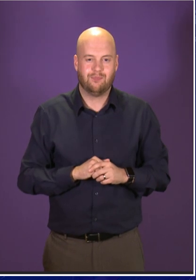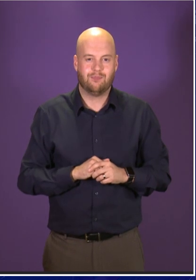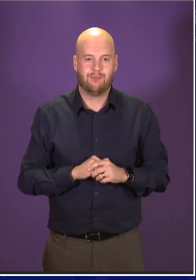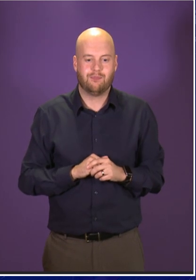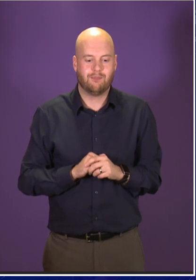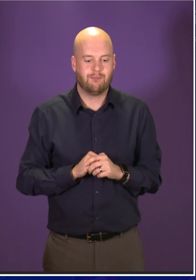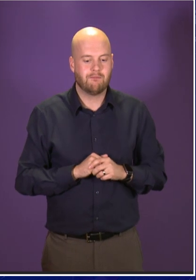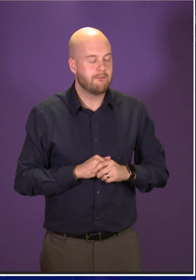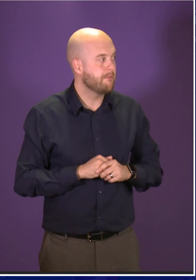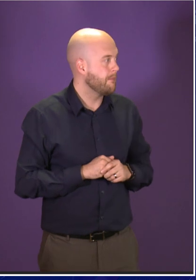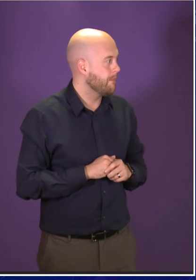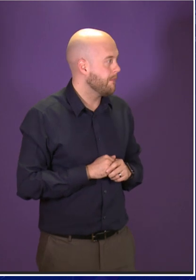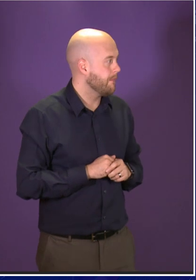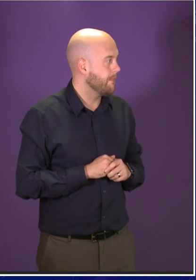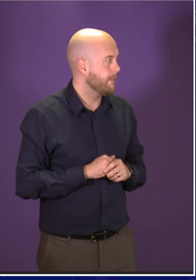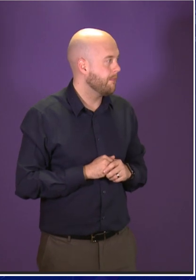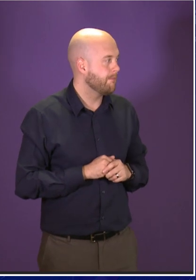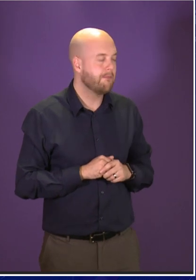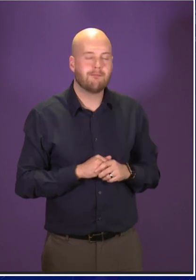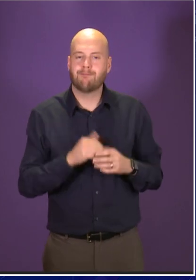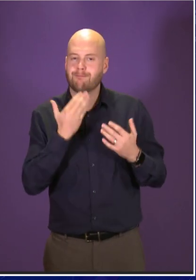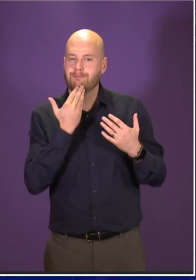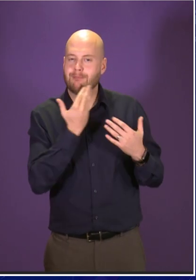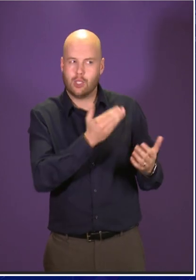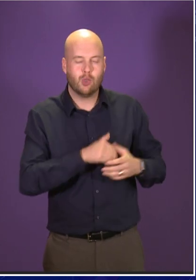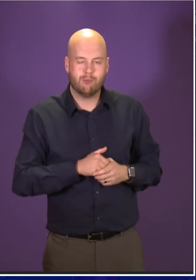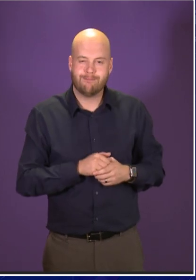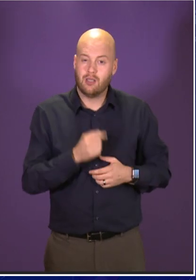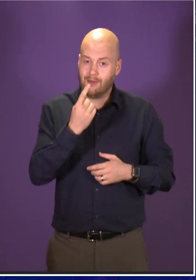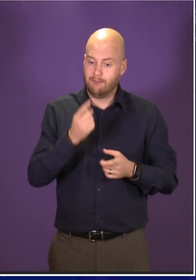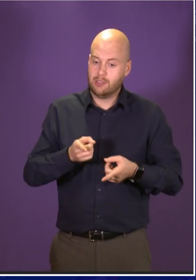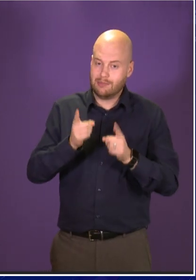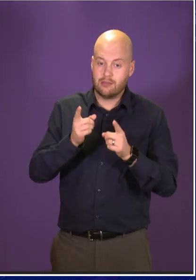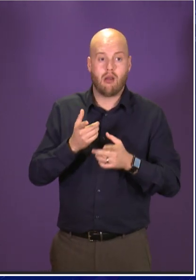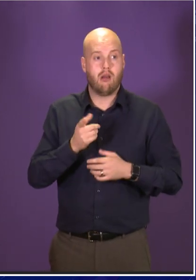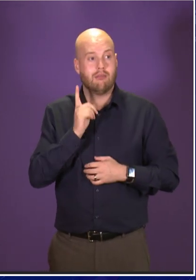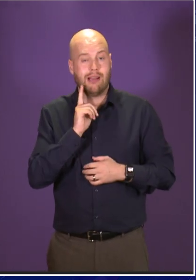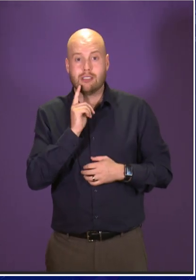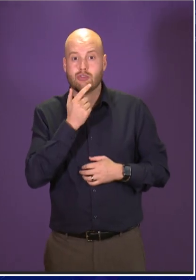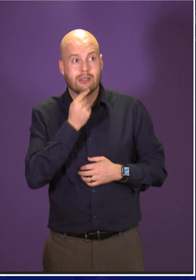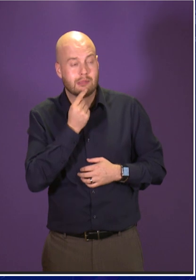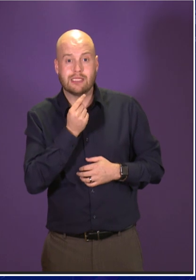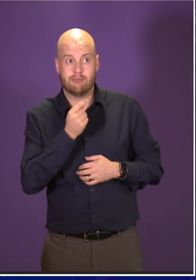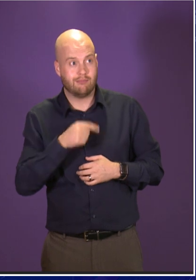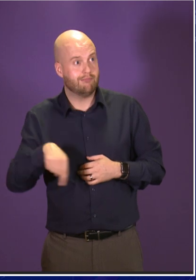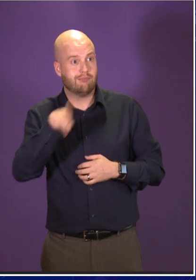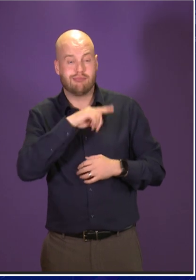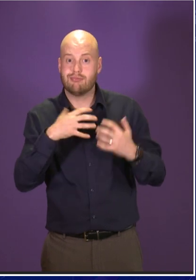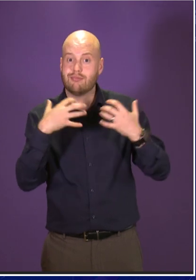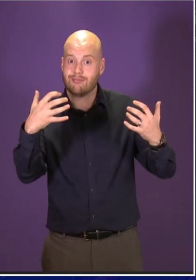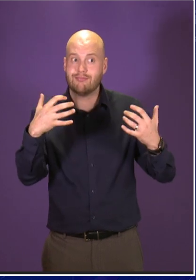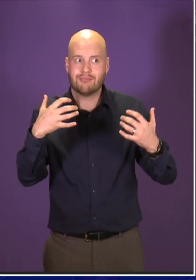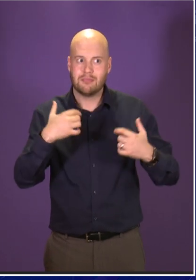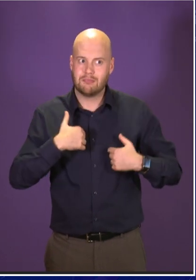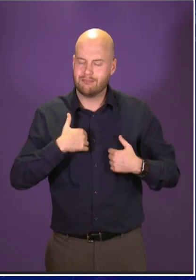Presiding Officer, First Minister, ladies and gentlemen, excellencies. It's a a huge privilege for me to be here